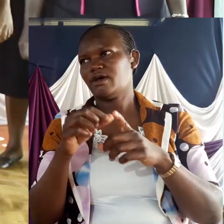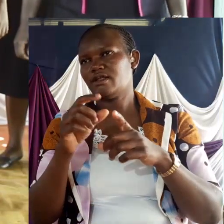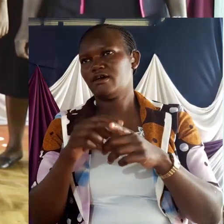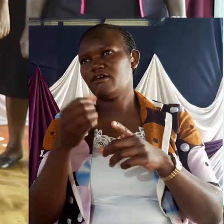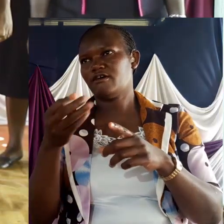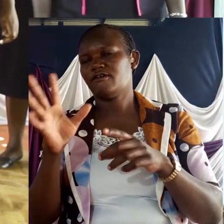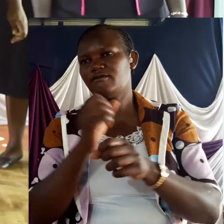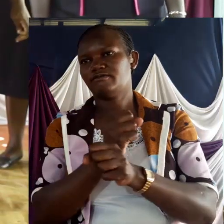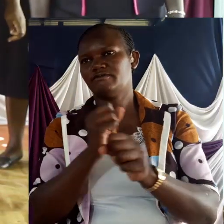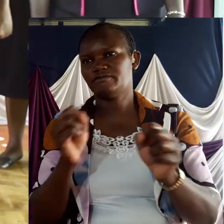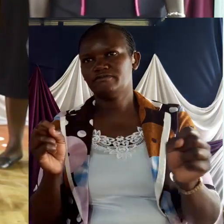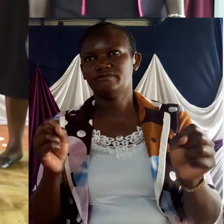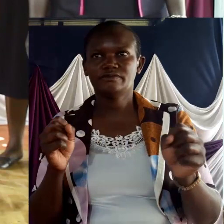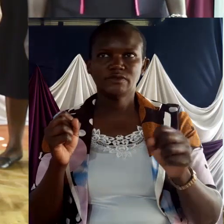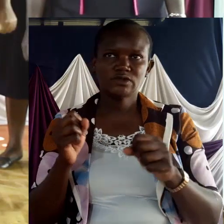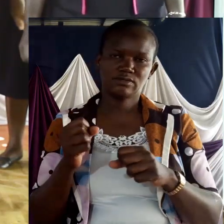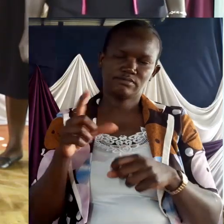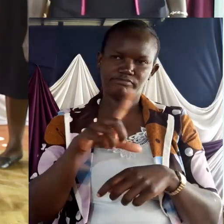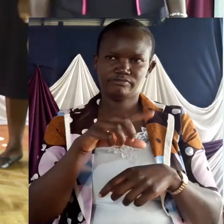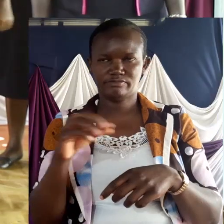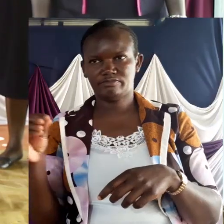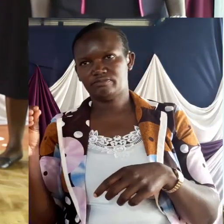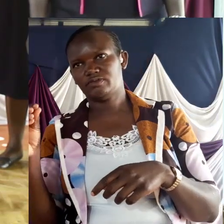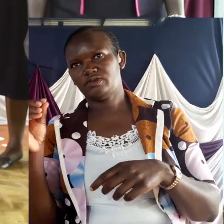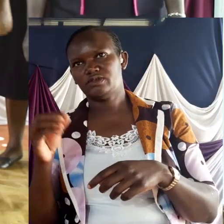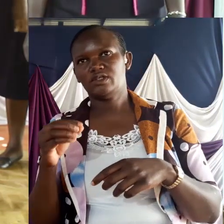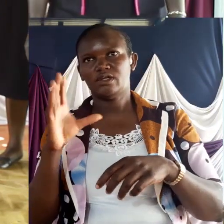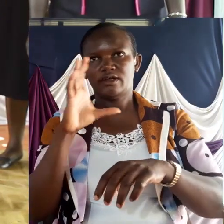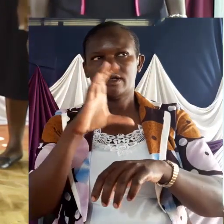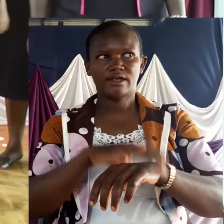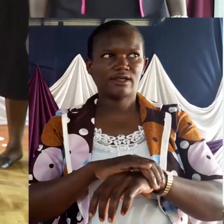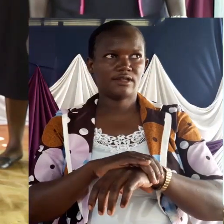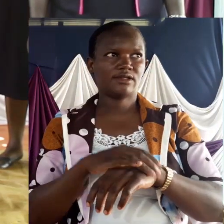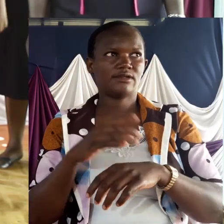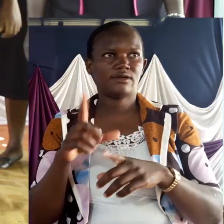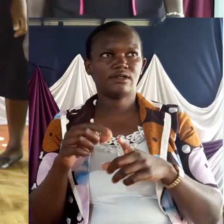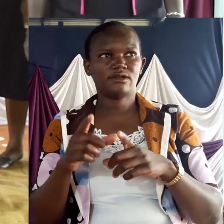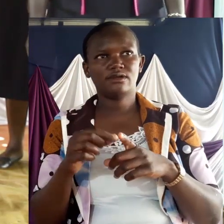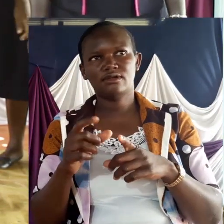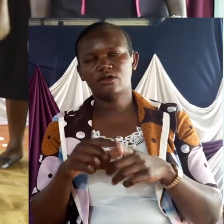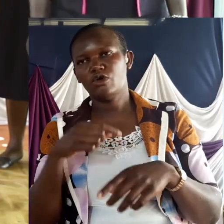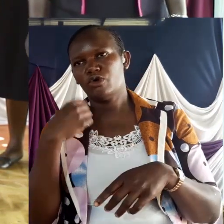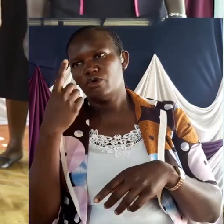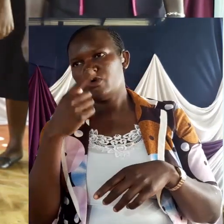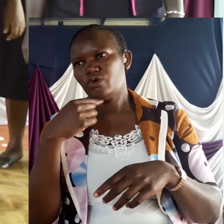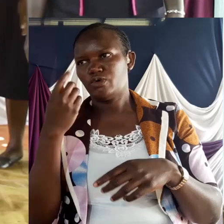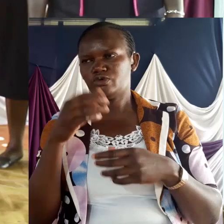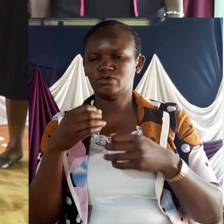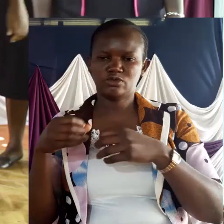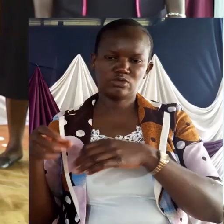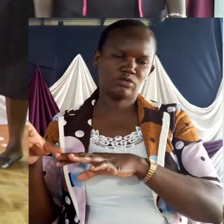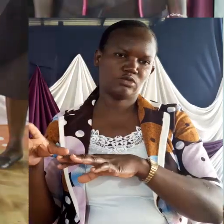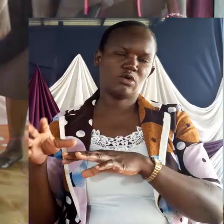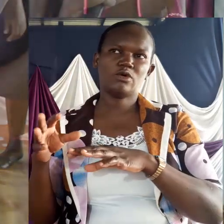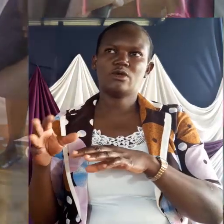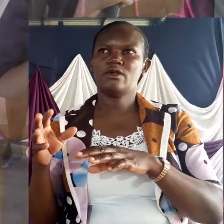Endeleeni kote mkatangaze neno yema. Wabatizwe kwa jina la Mungu Baba. Wote walio asi wapate neno